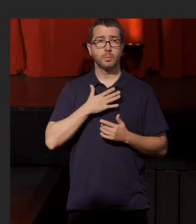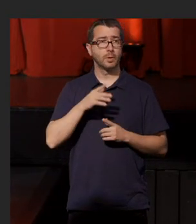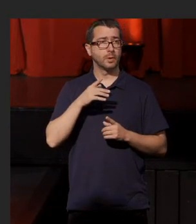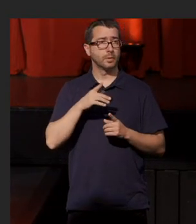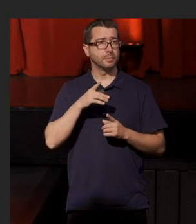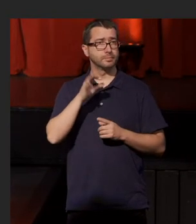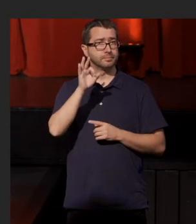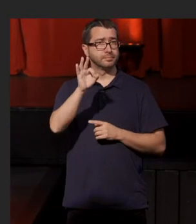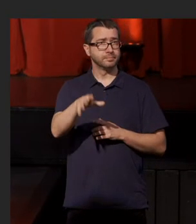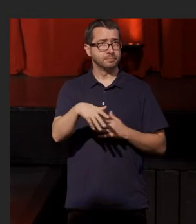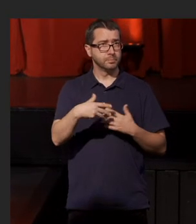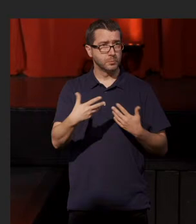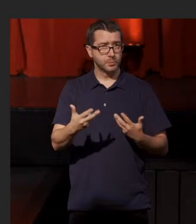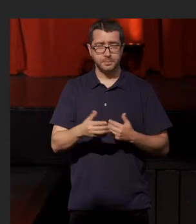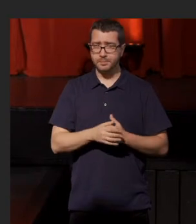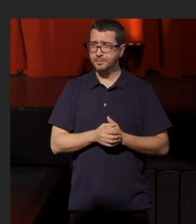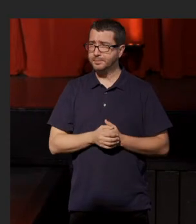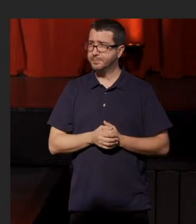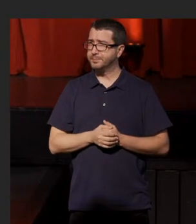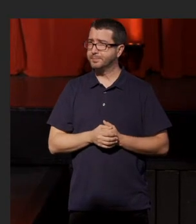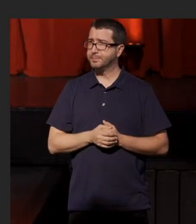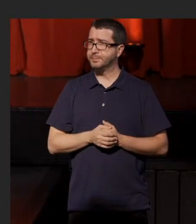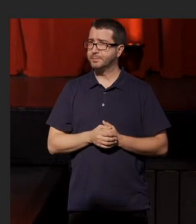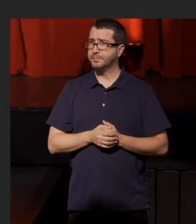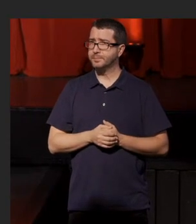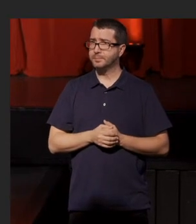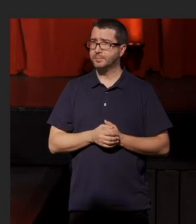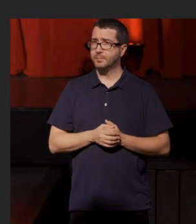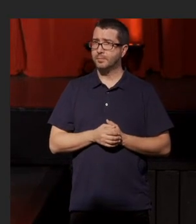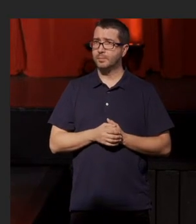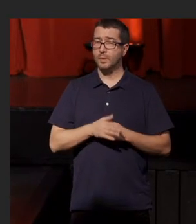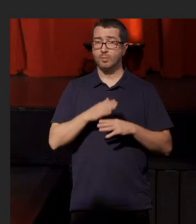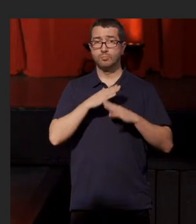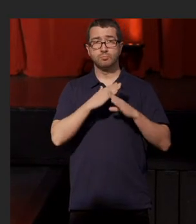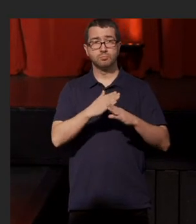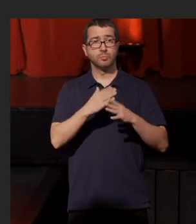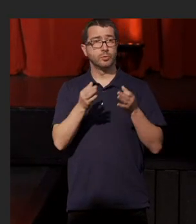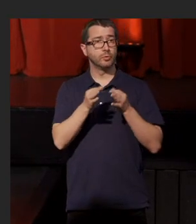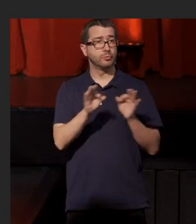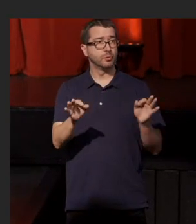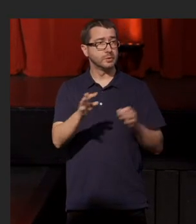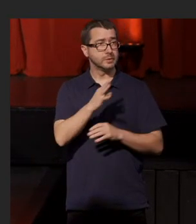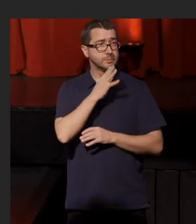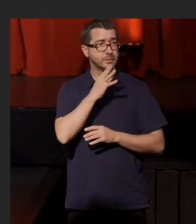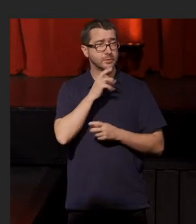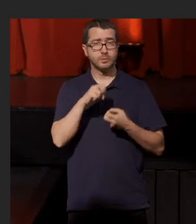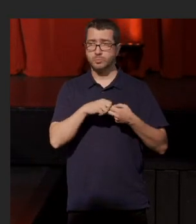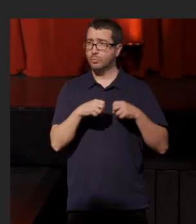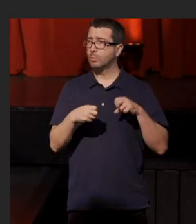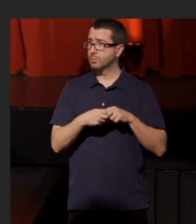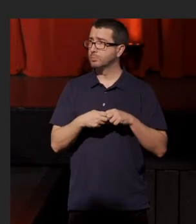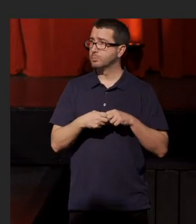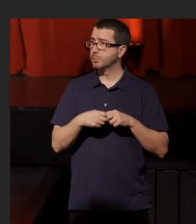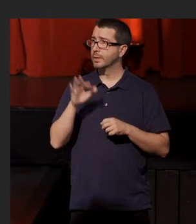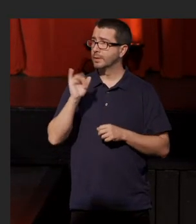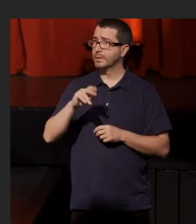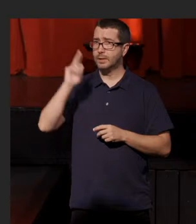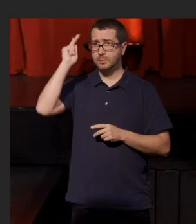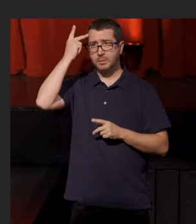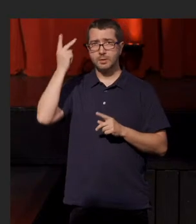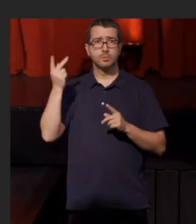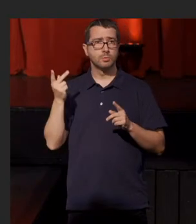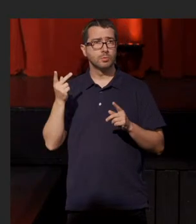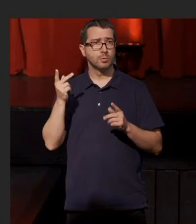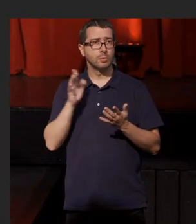is that I think framing it as infringement of free speech is a real problem, and it's actually a political tactic, because free speech